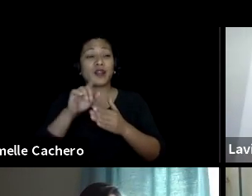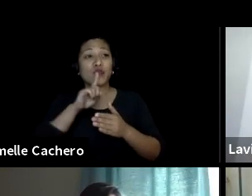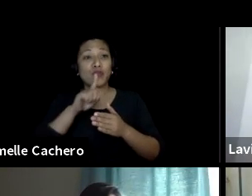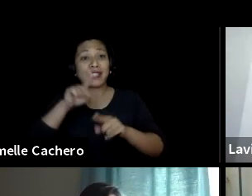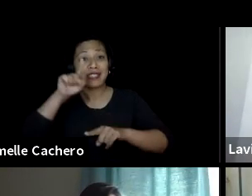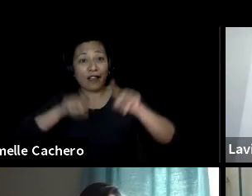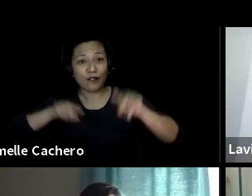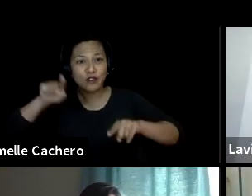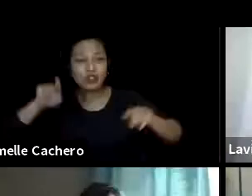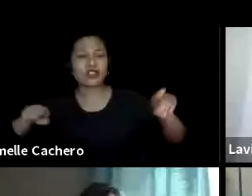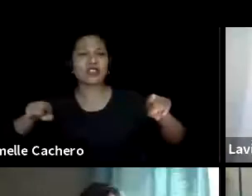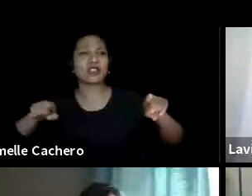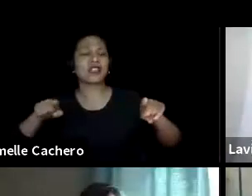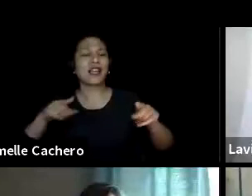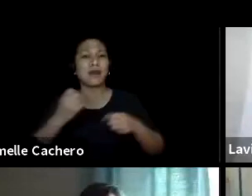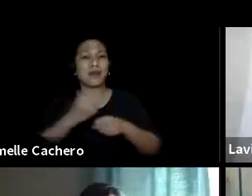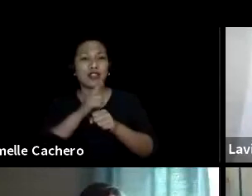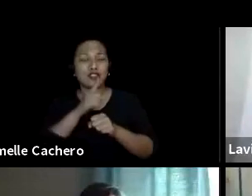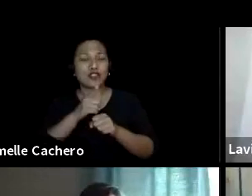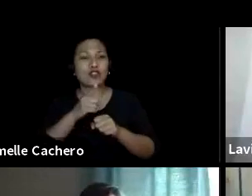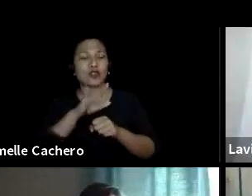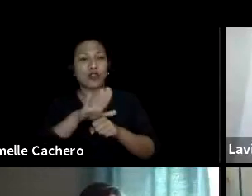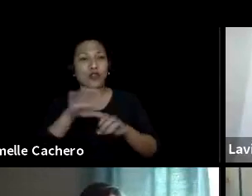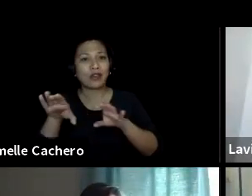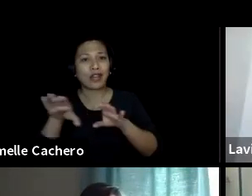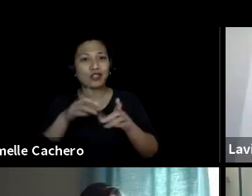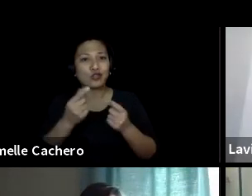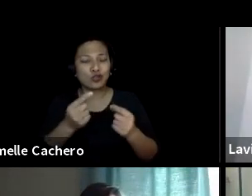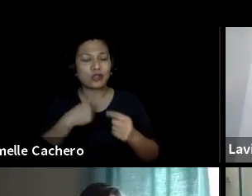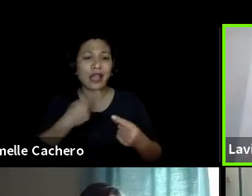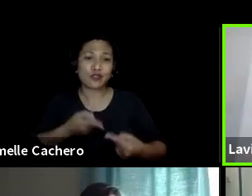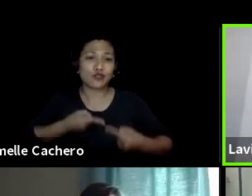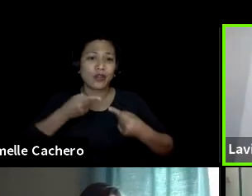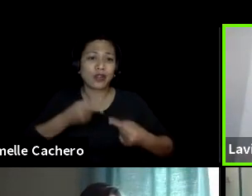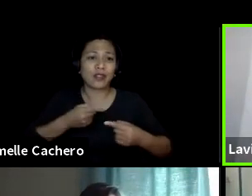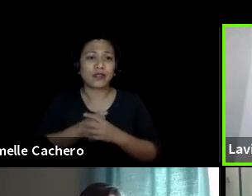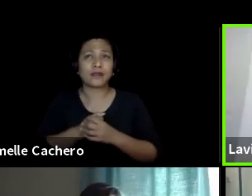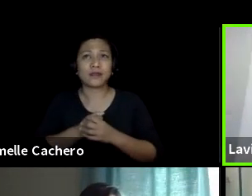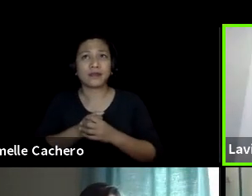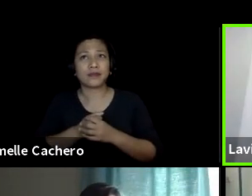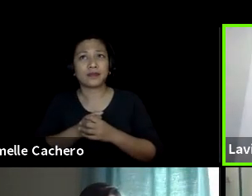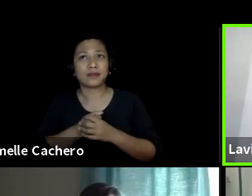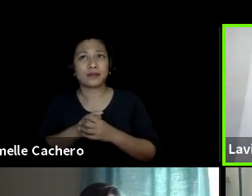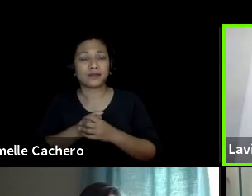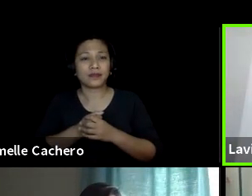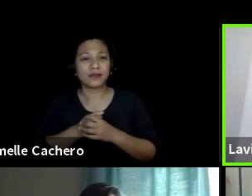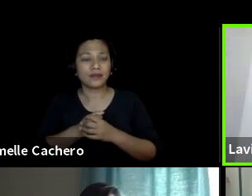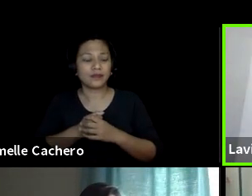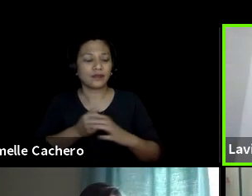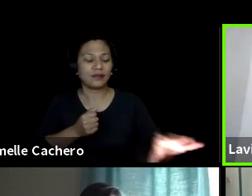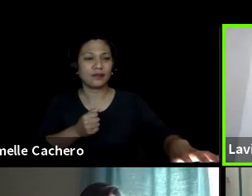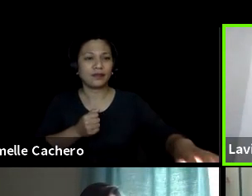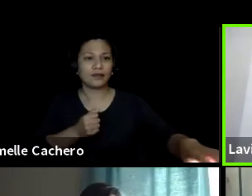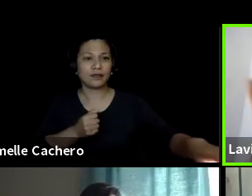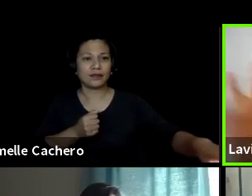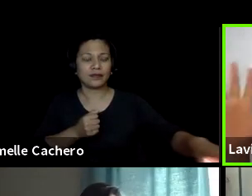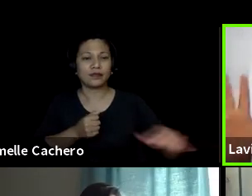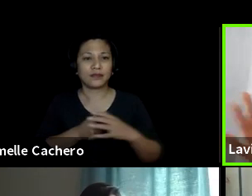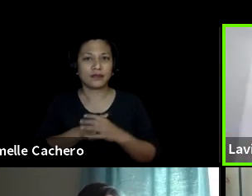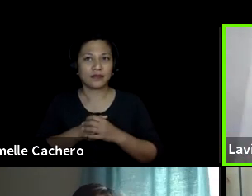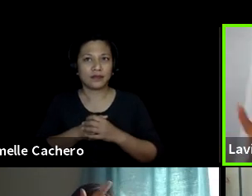doing all the things I want it to do. So I have I struggle, and I think that's, I mean, I don't know, I'm